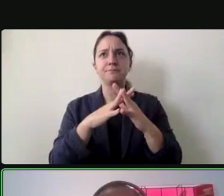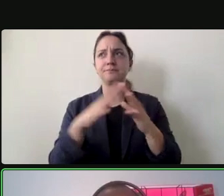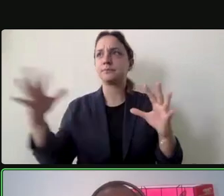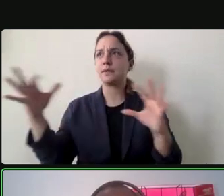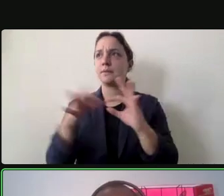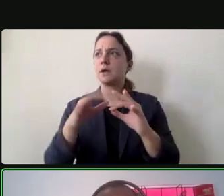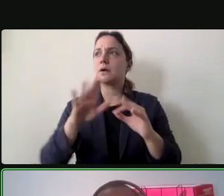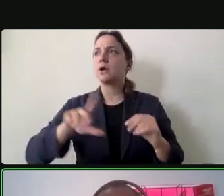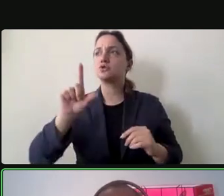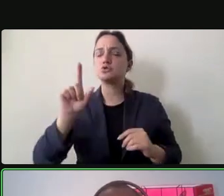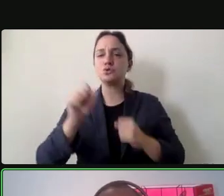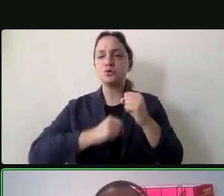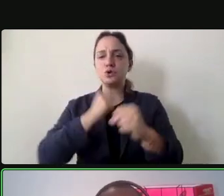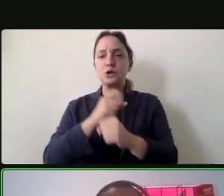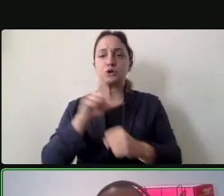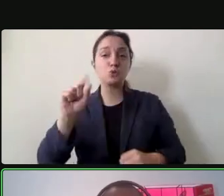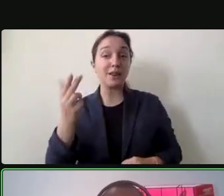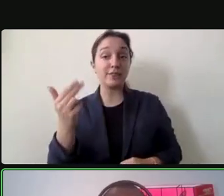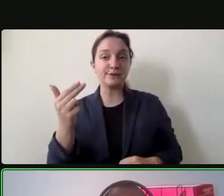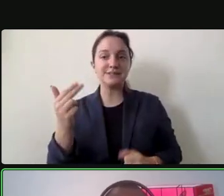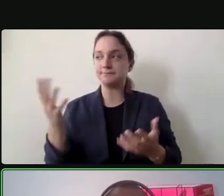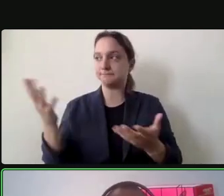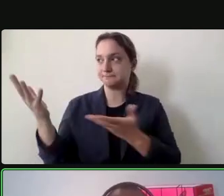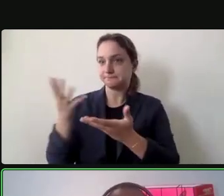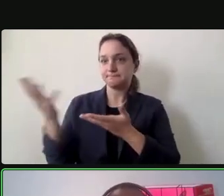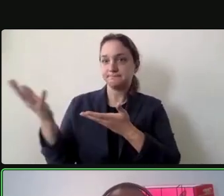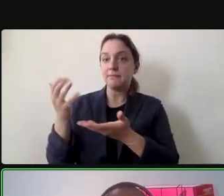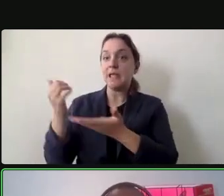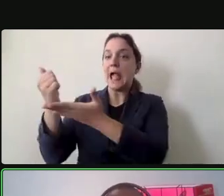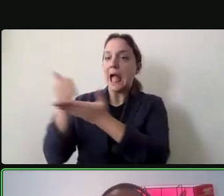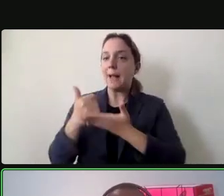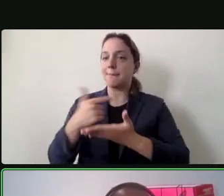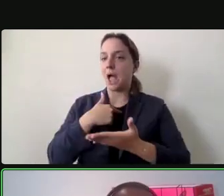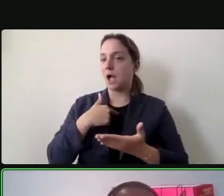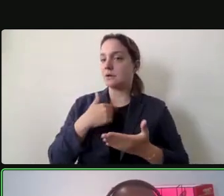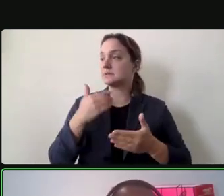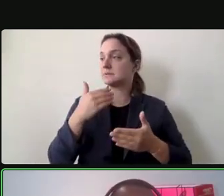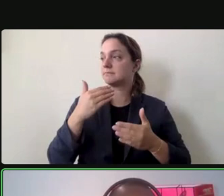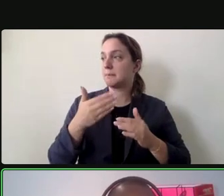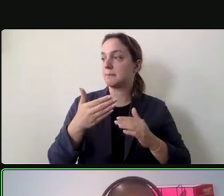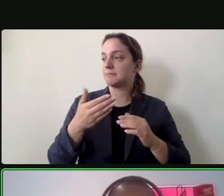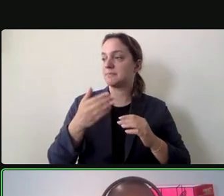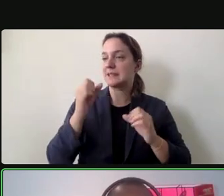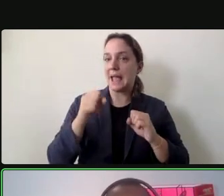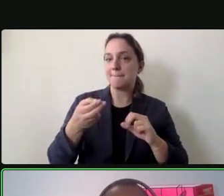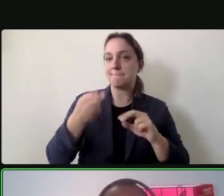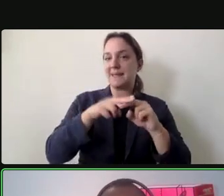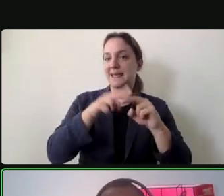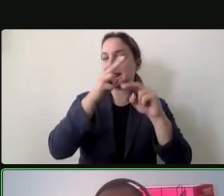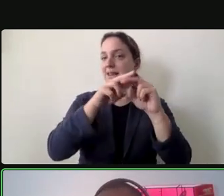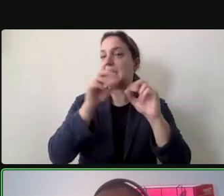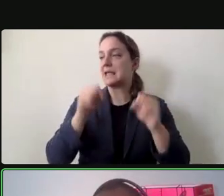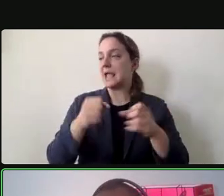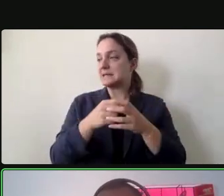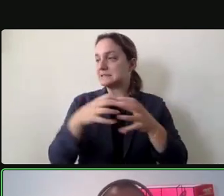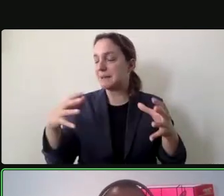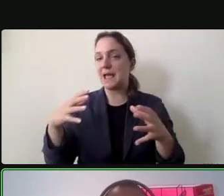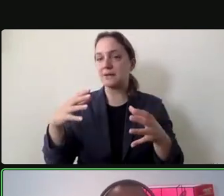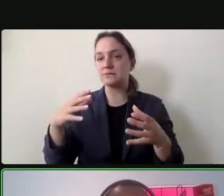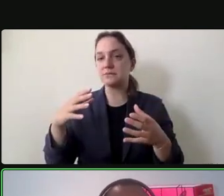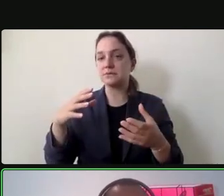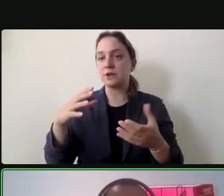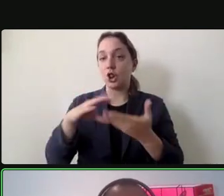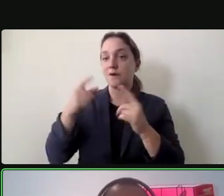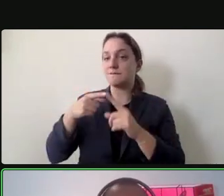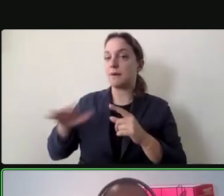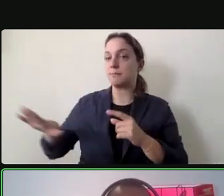that's really allowed us to build and expand and kind of learn, again, on all the amazing work that you all do. I'm not just saying